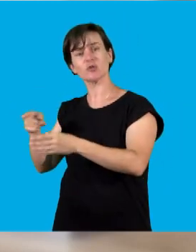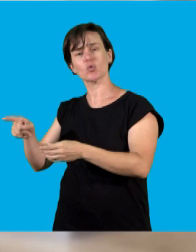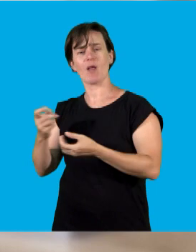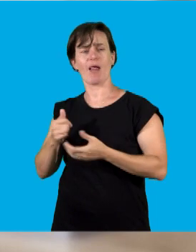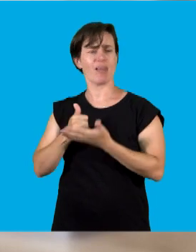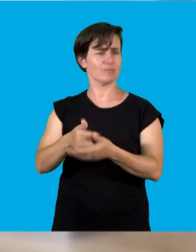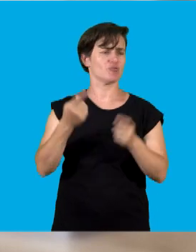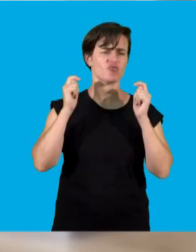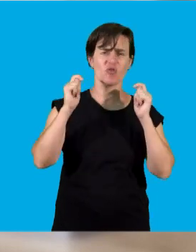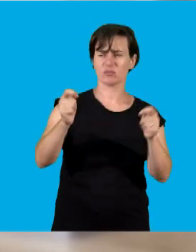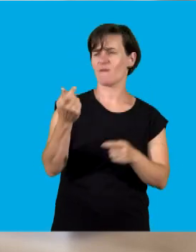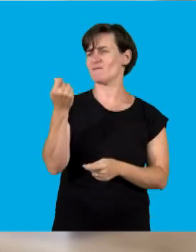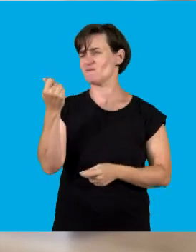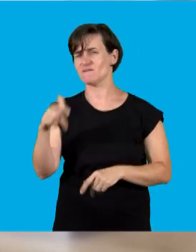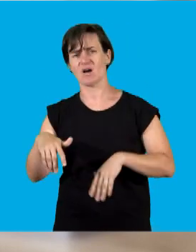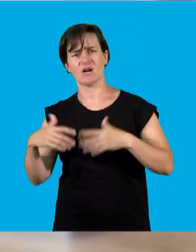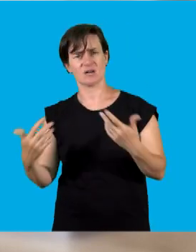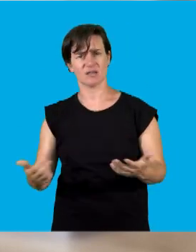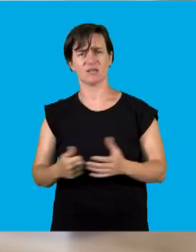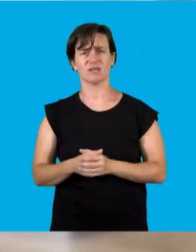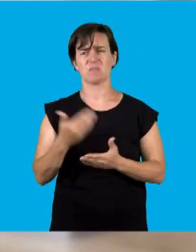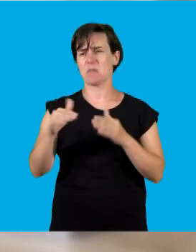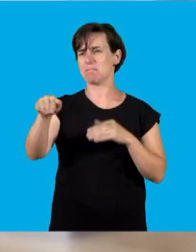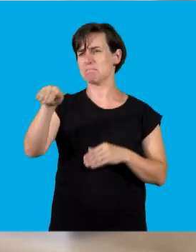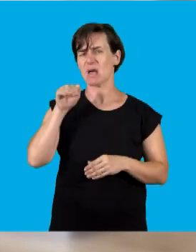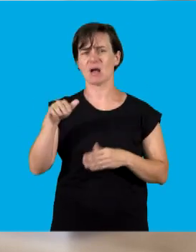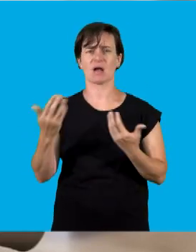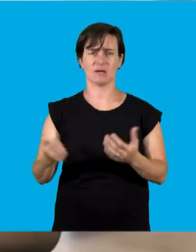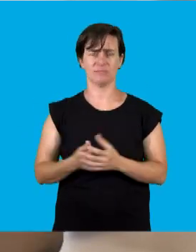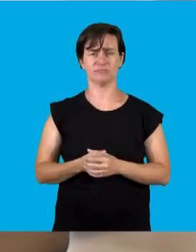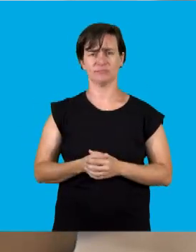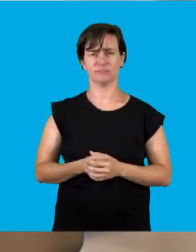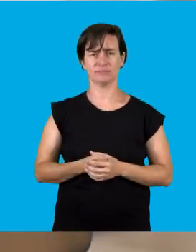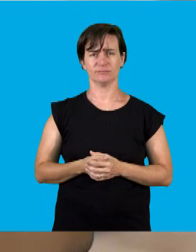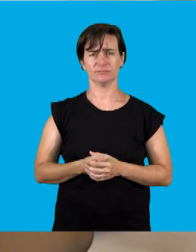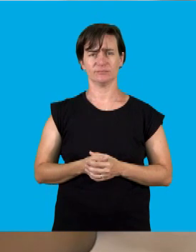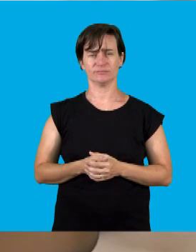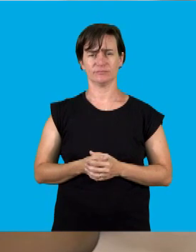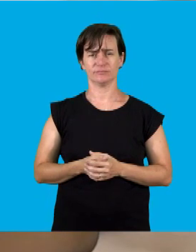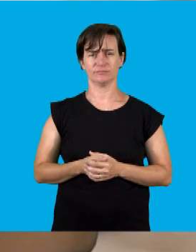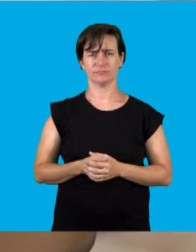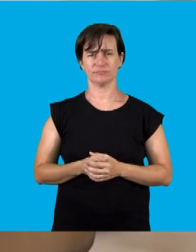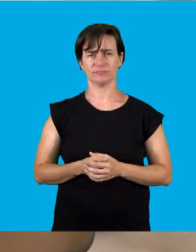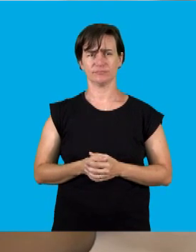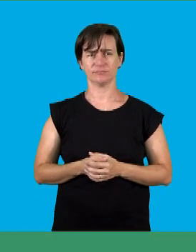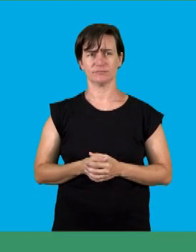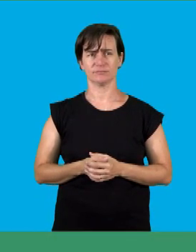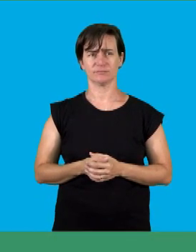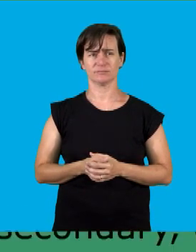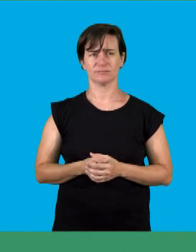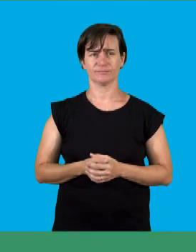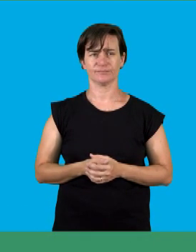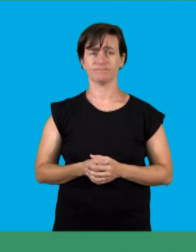services, transportation, your financing, whereby we find your banking, we find our insurance. Then